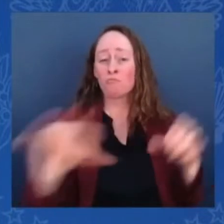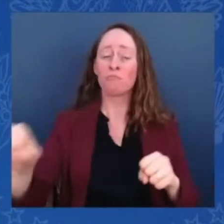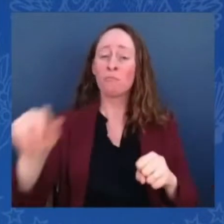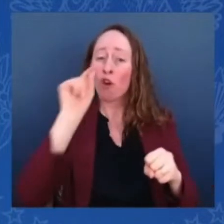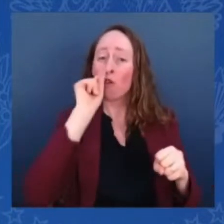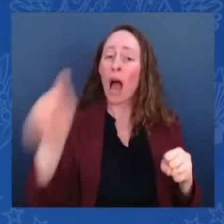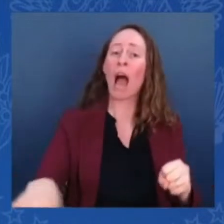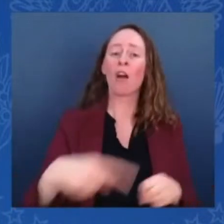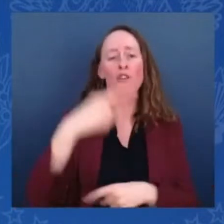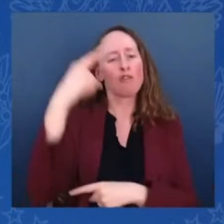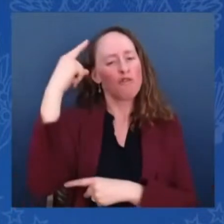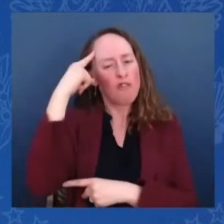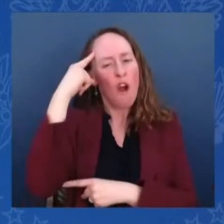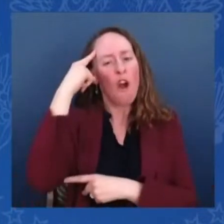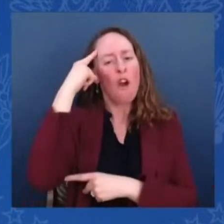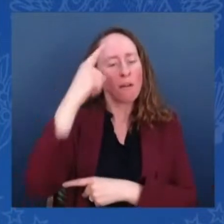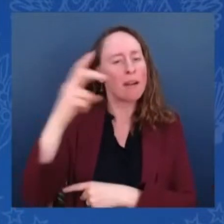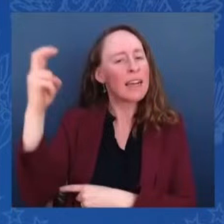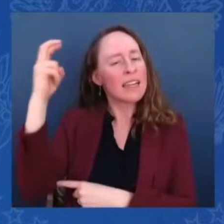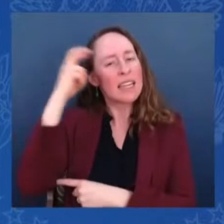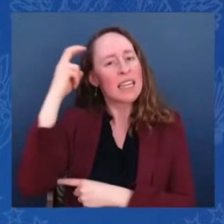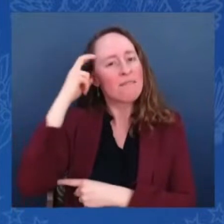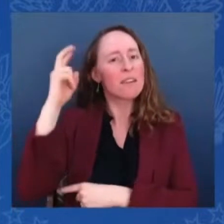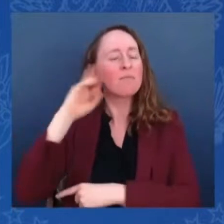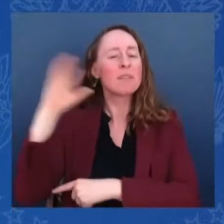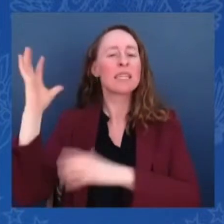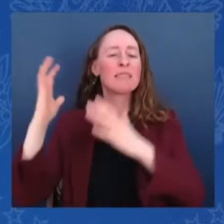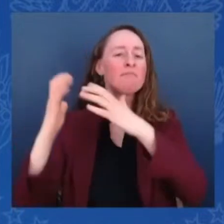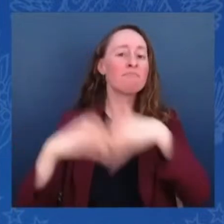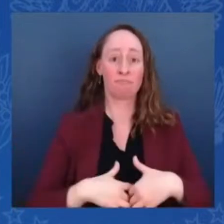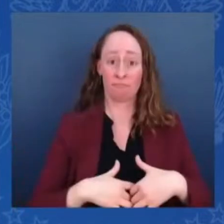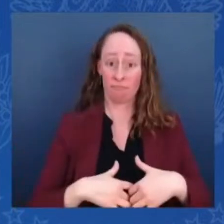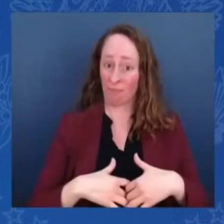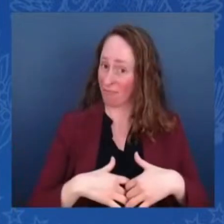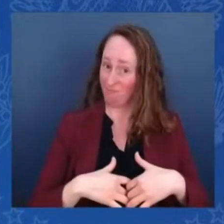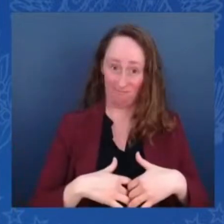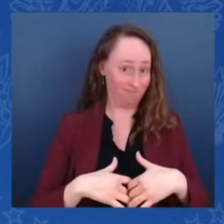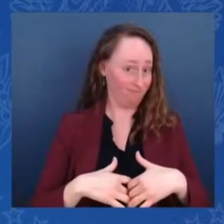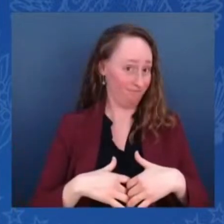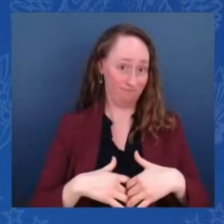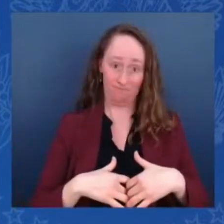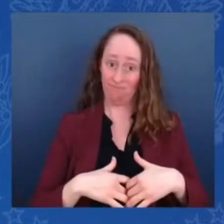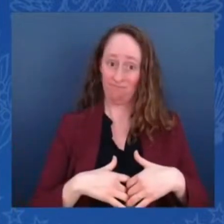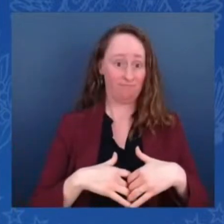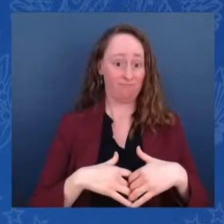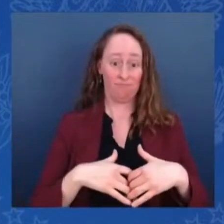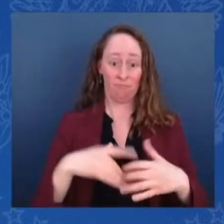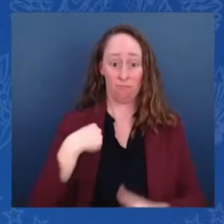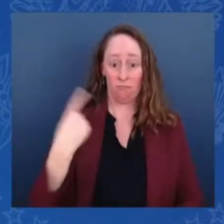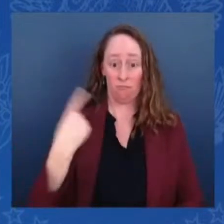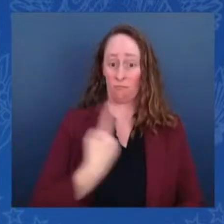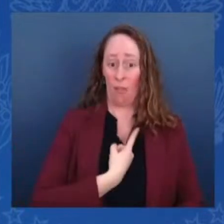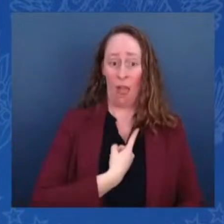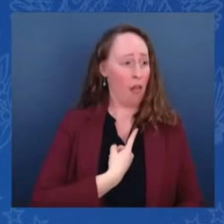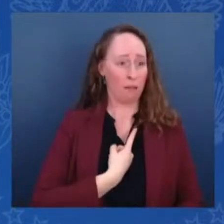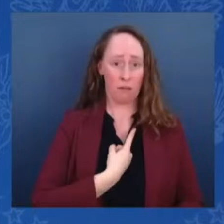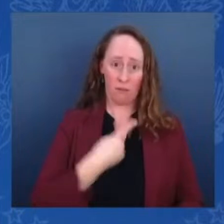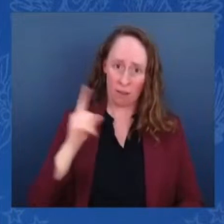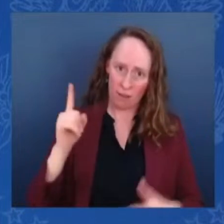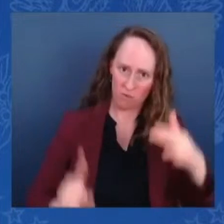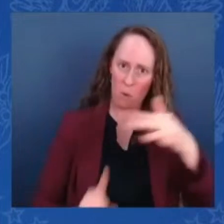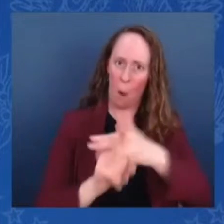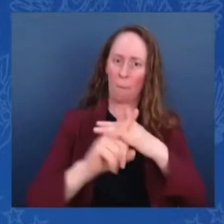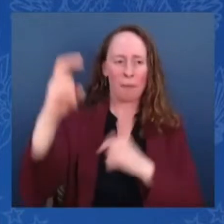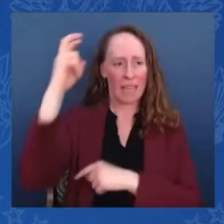days. But the truth is, since that war began, I'm the only one that stood in the center of Kyiv, not him. Putin